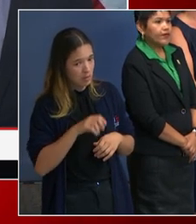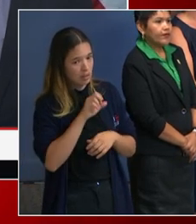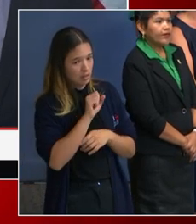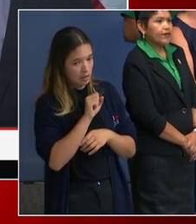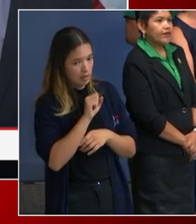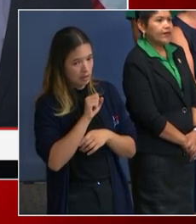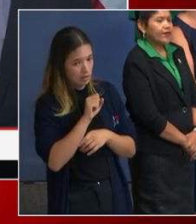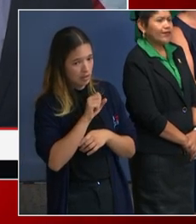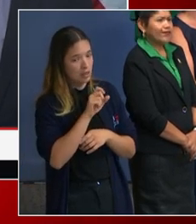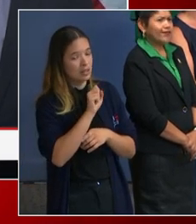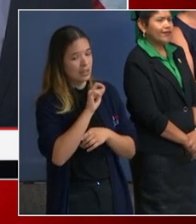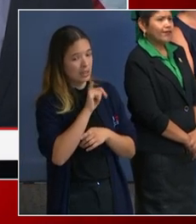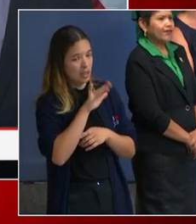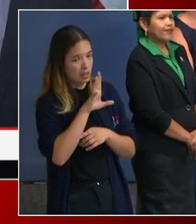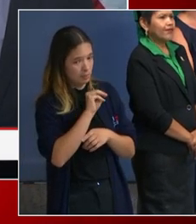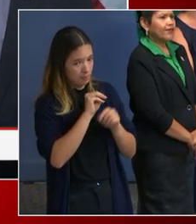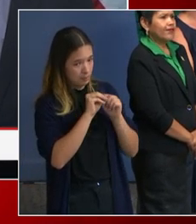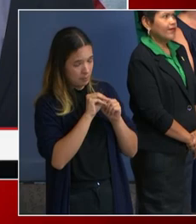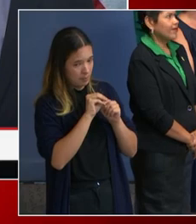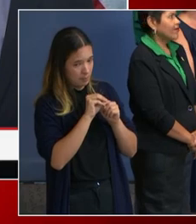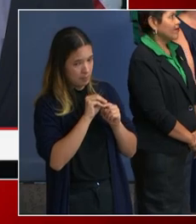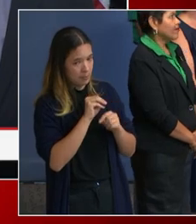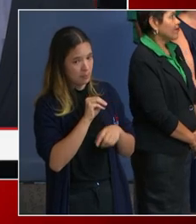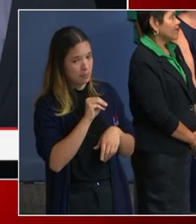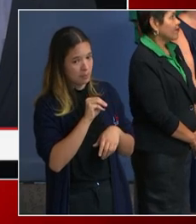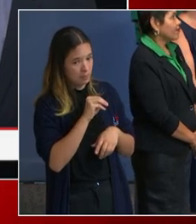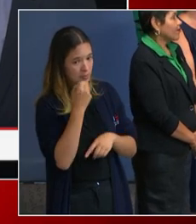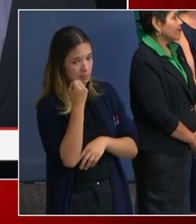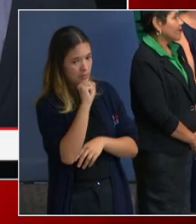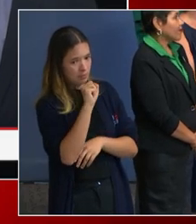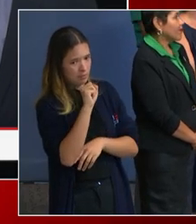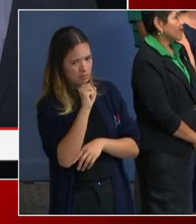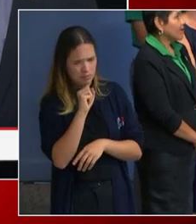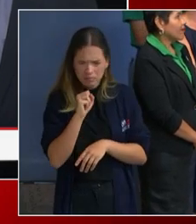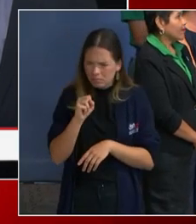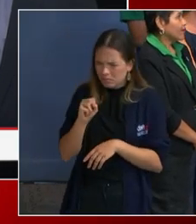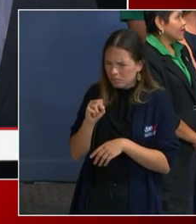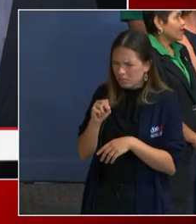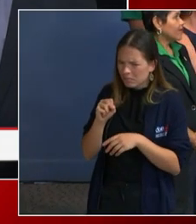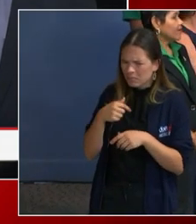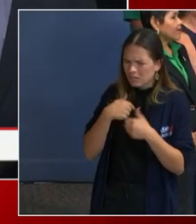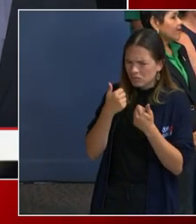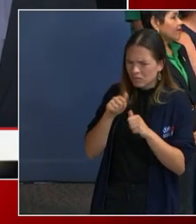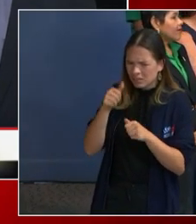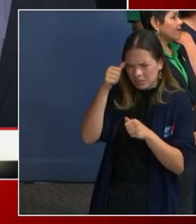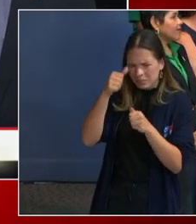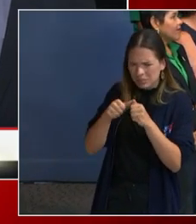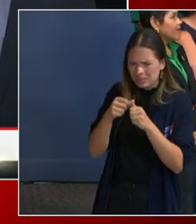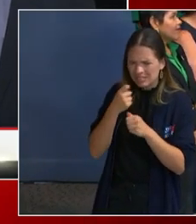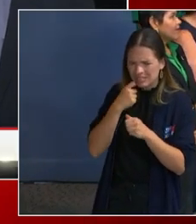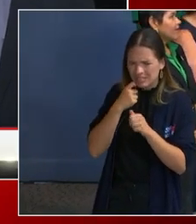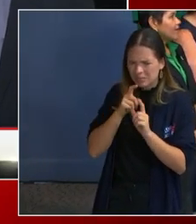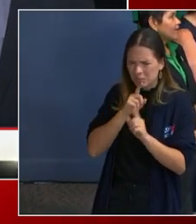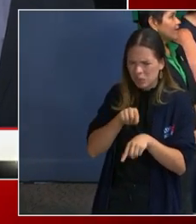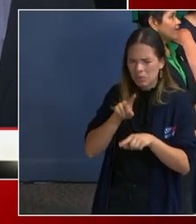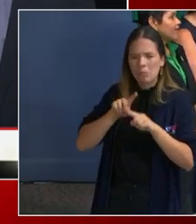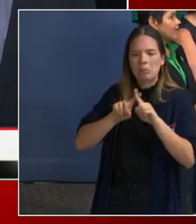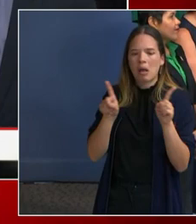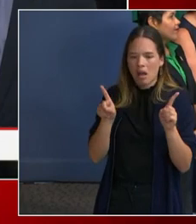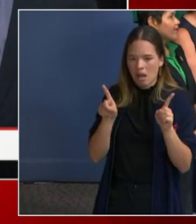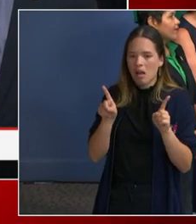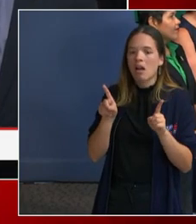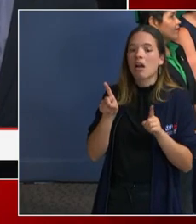two? I'm trying to remember what we last reported to you, but our issue was not with Phil Mendelson. Only